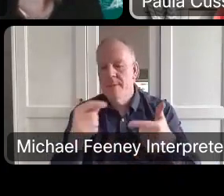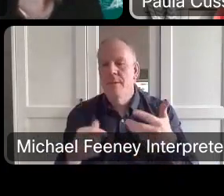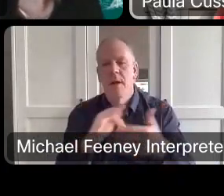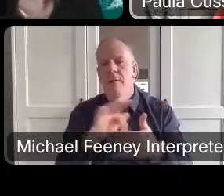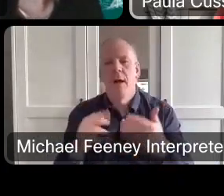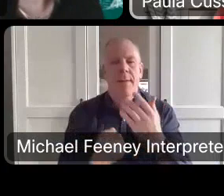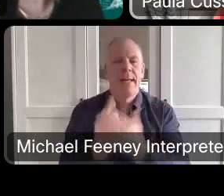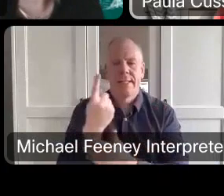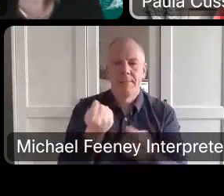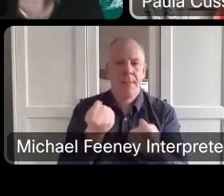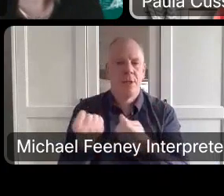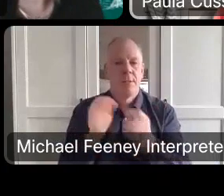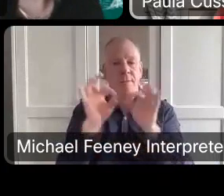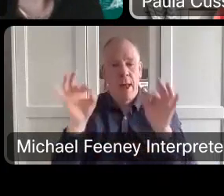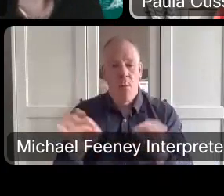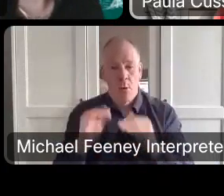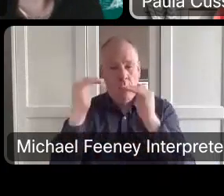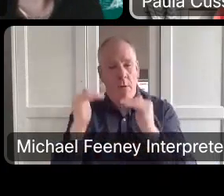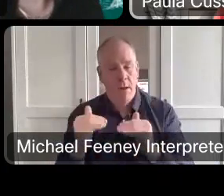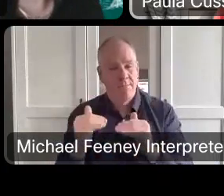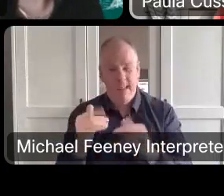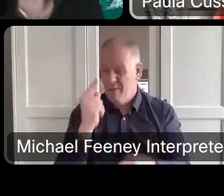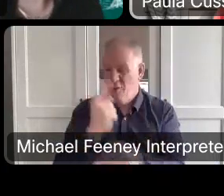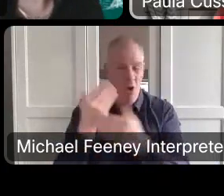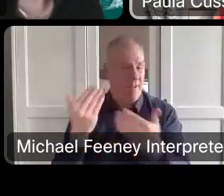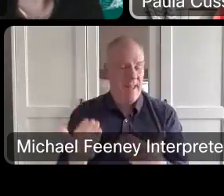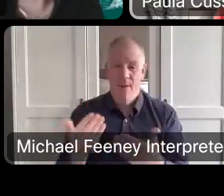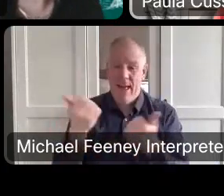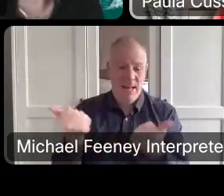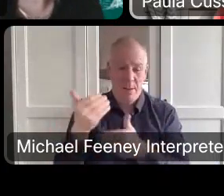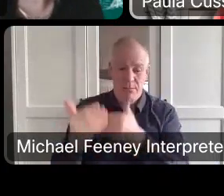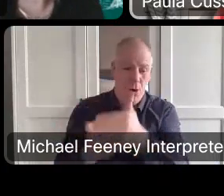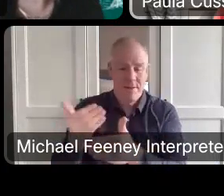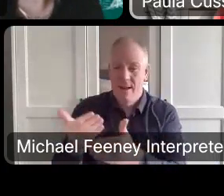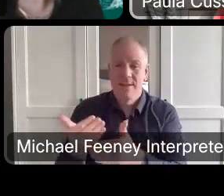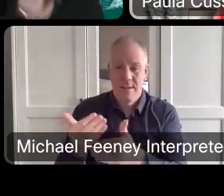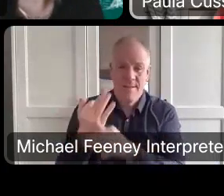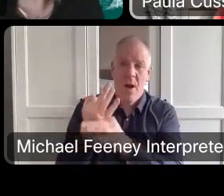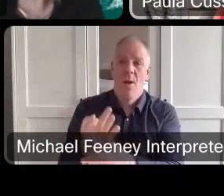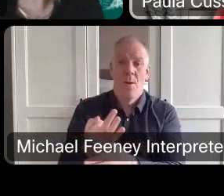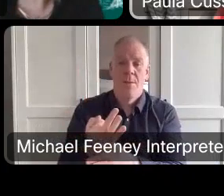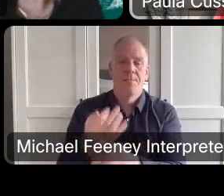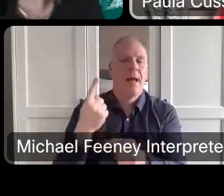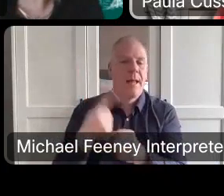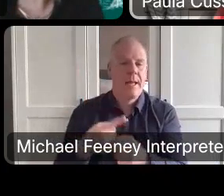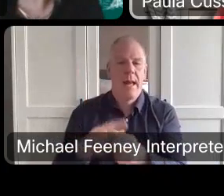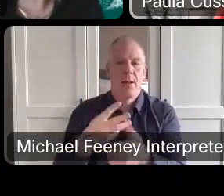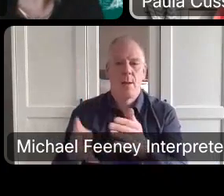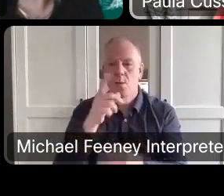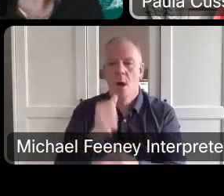management framework. So that's already established, and that process is already there. Again, in terms